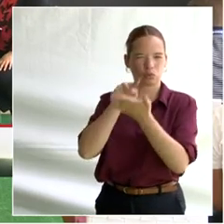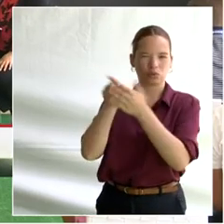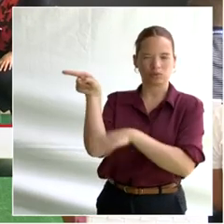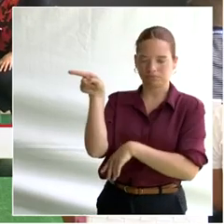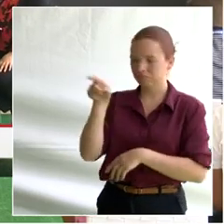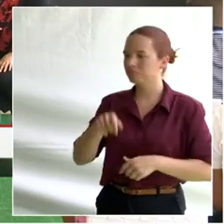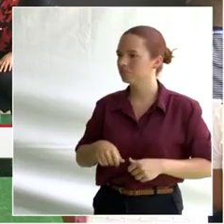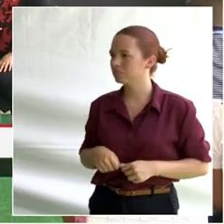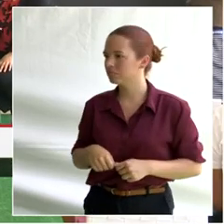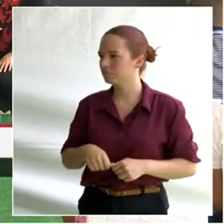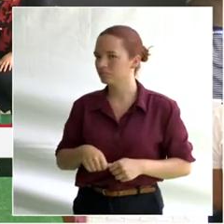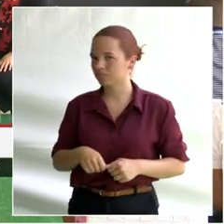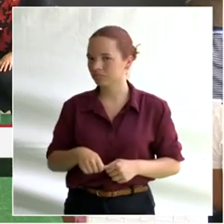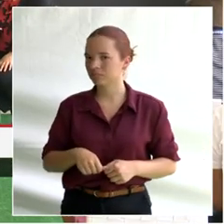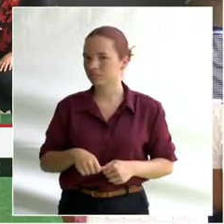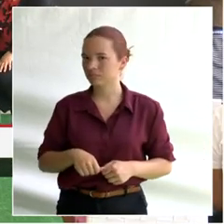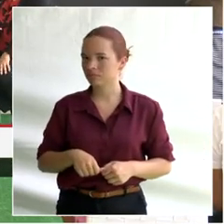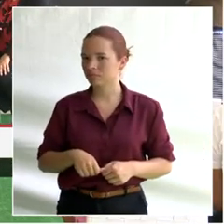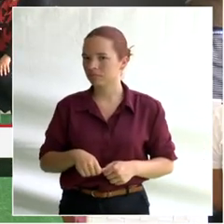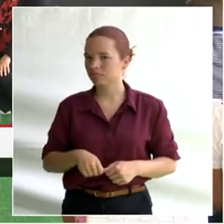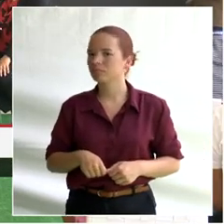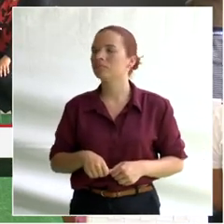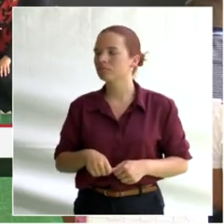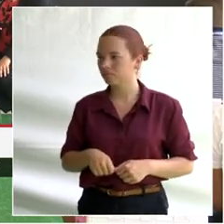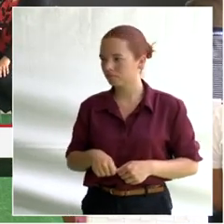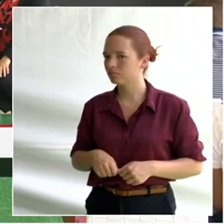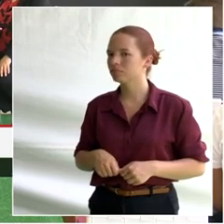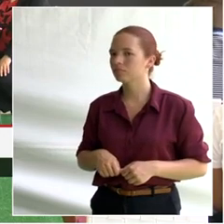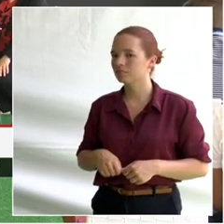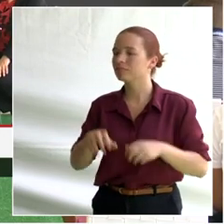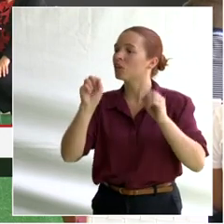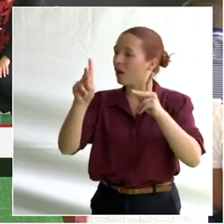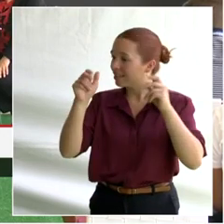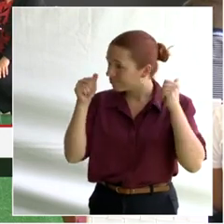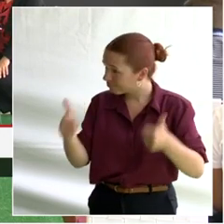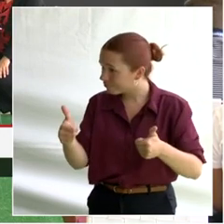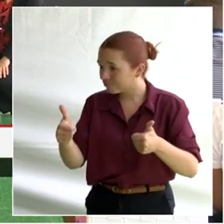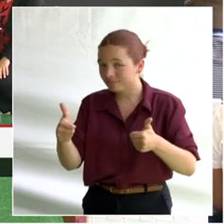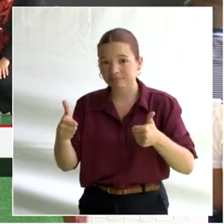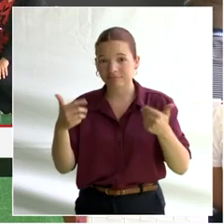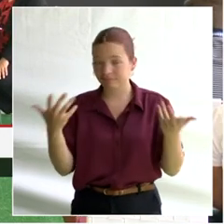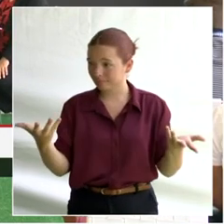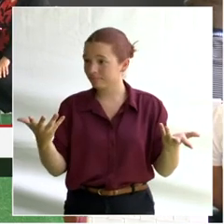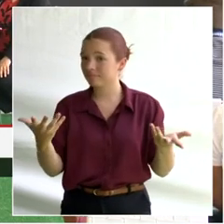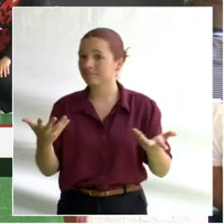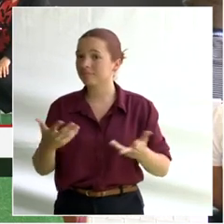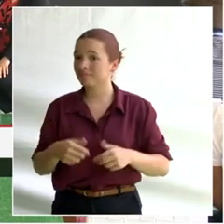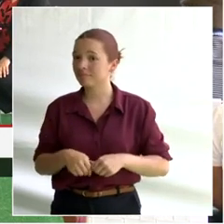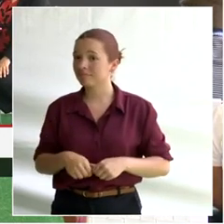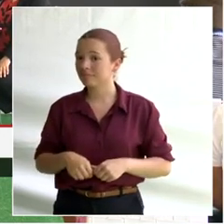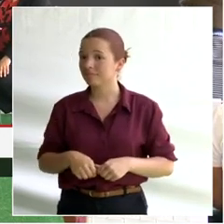Okay, you ready for the next one? Yes. Okay, next up, everybody, 8-year-old Charlie Ein. Charlie, come on up.